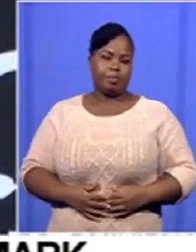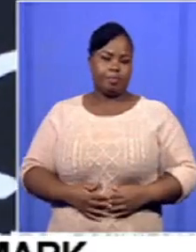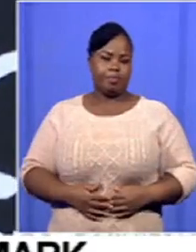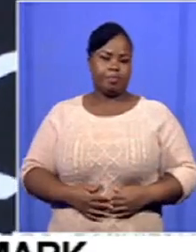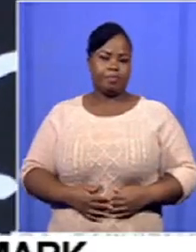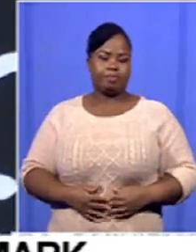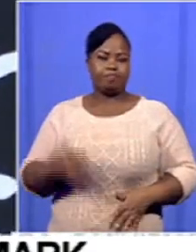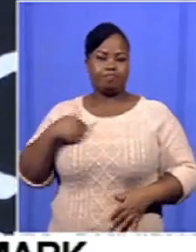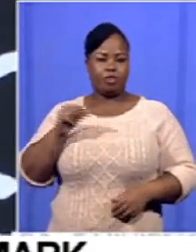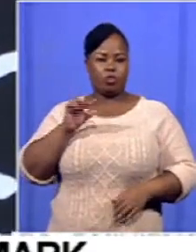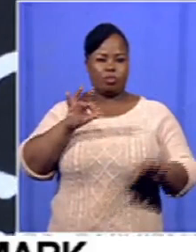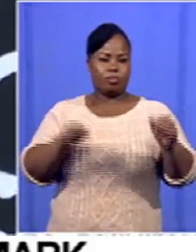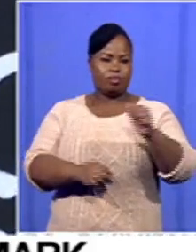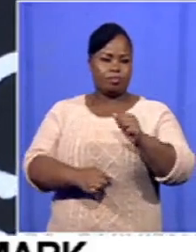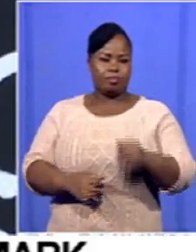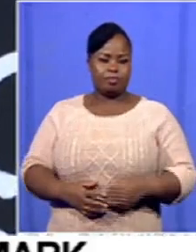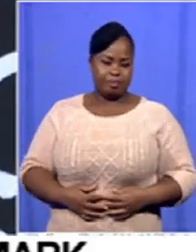How do you equal?